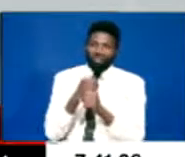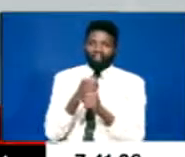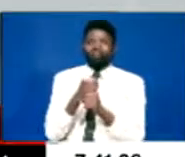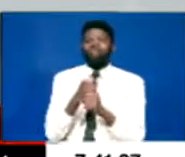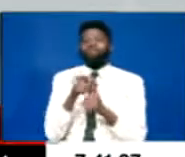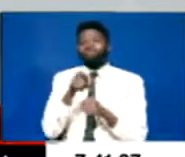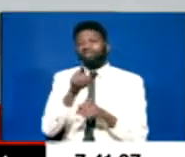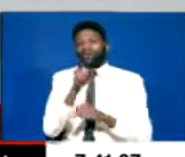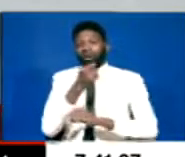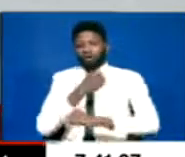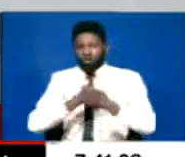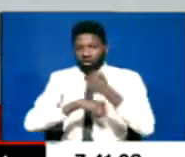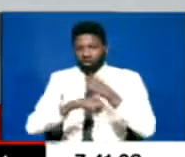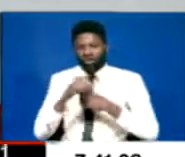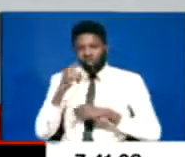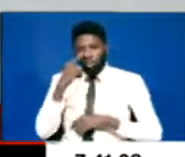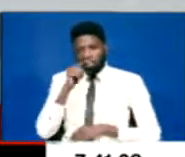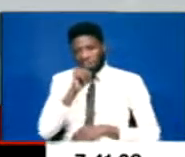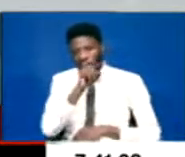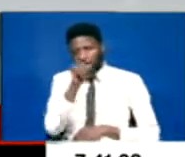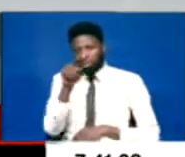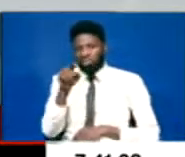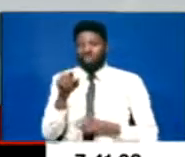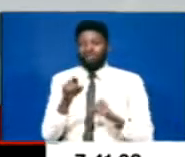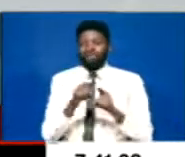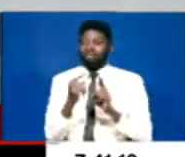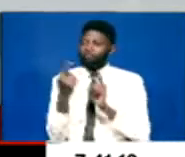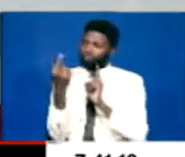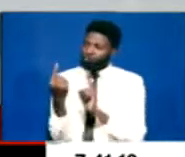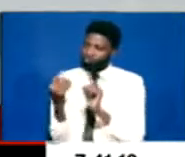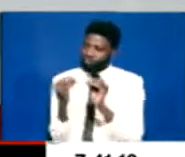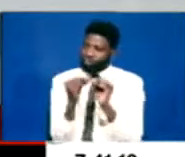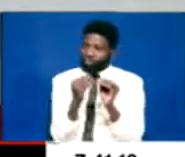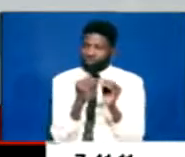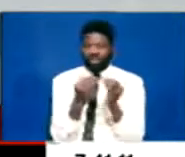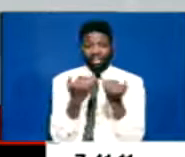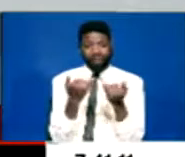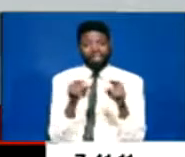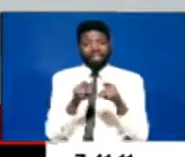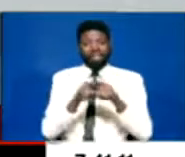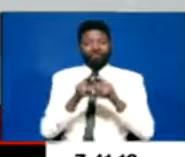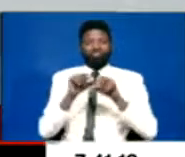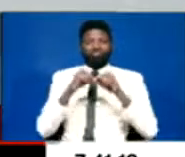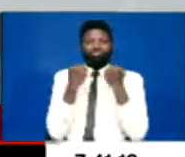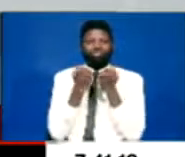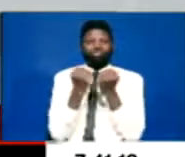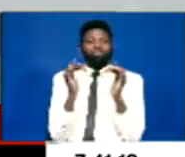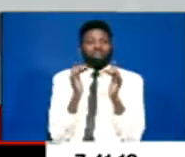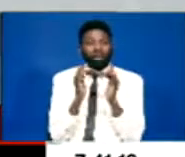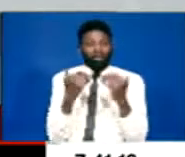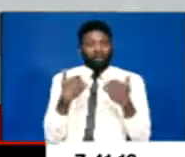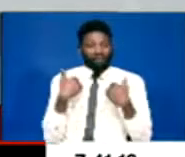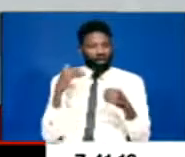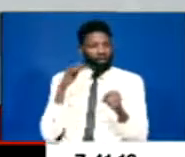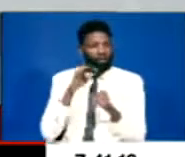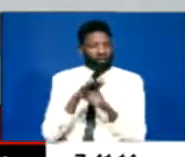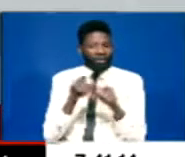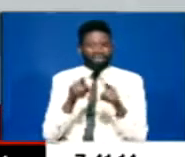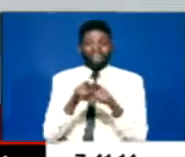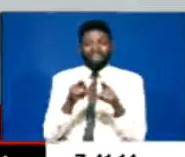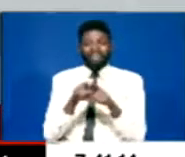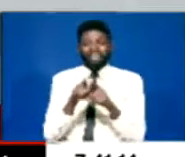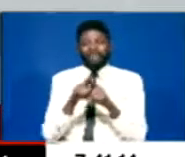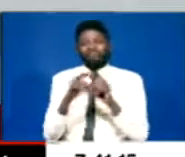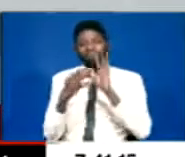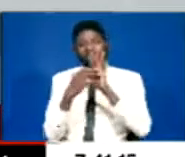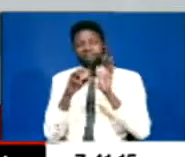were. The in person, these days in the advent of social media, there'll be plenty of memes flowing around and forwards and